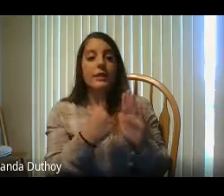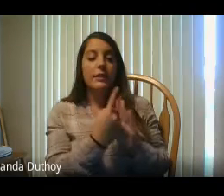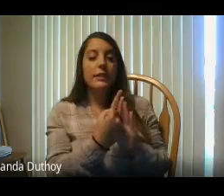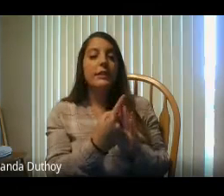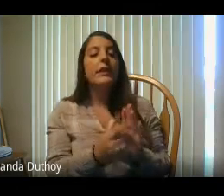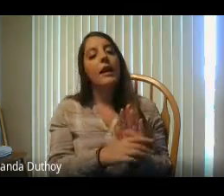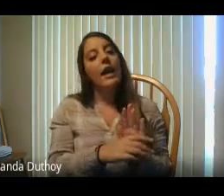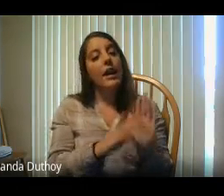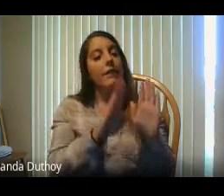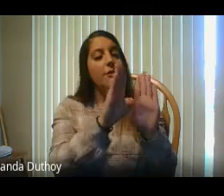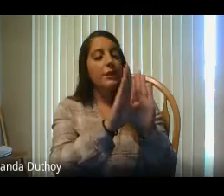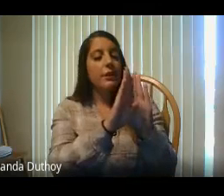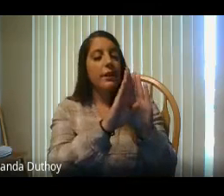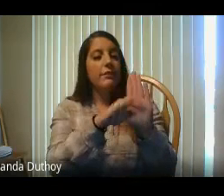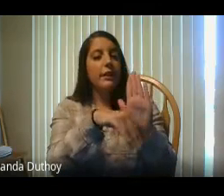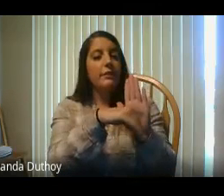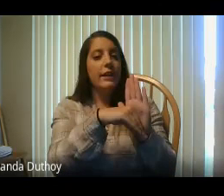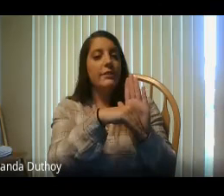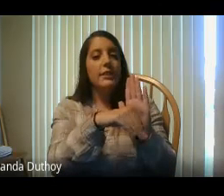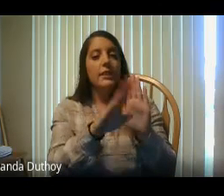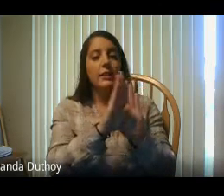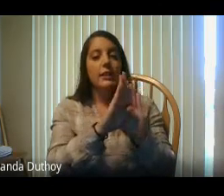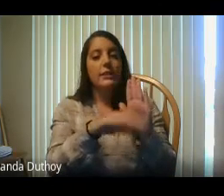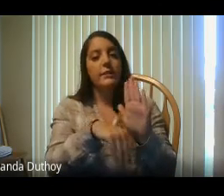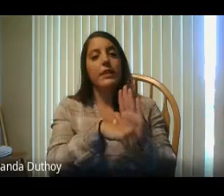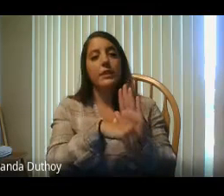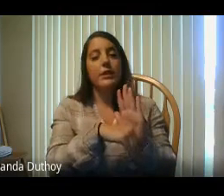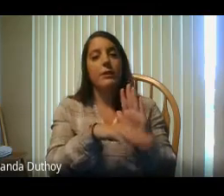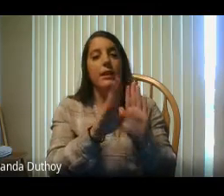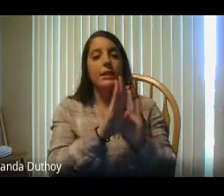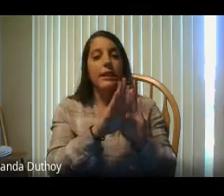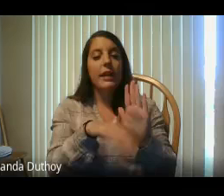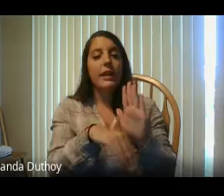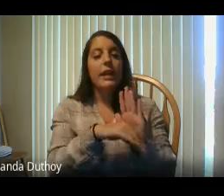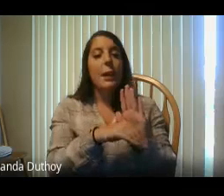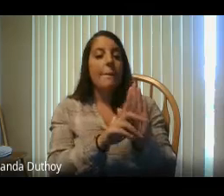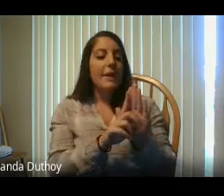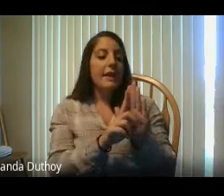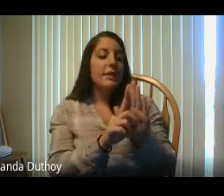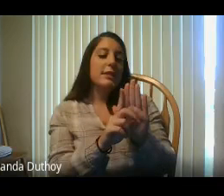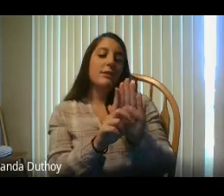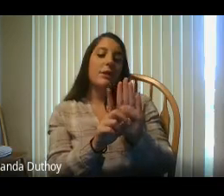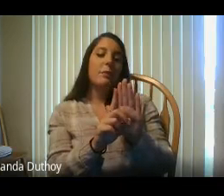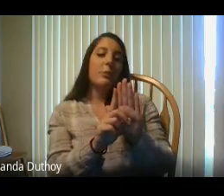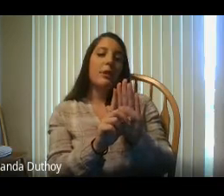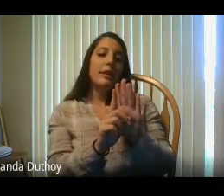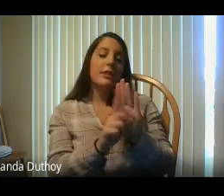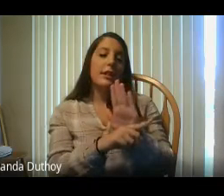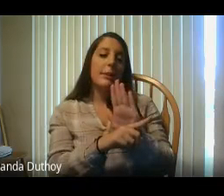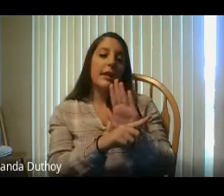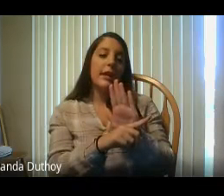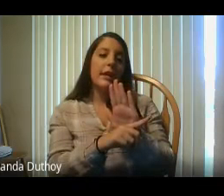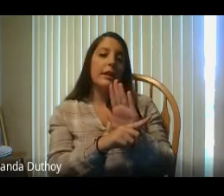10 hours? Half hour, you go halfway around. Well, that's 30 minutes, right? Minutes, you go from